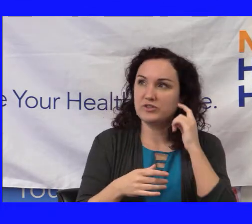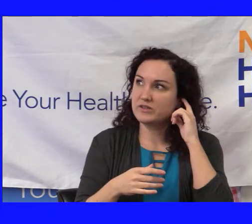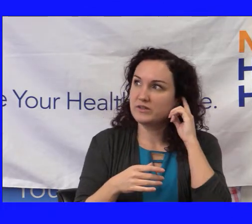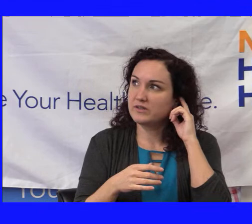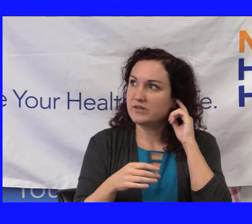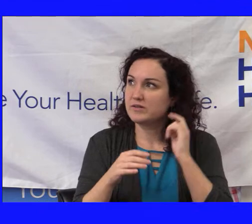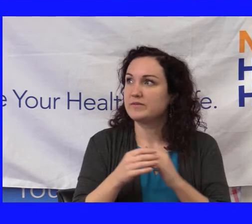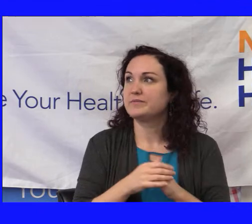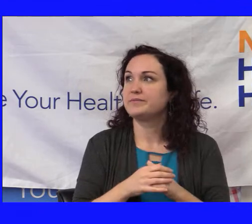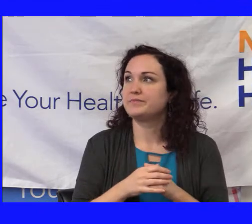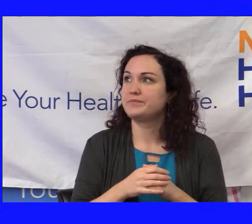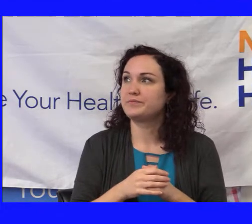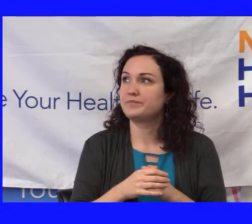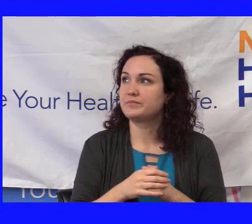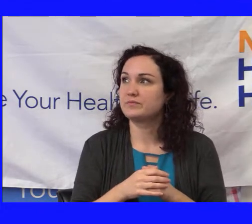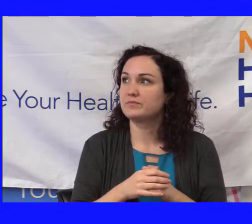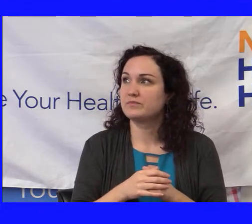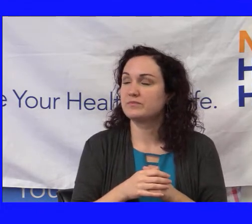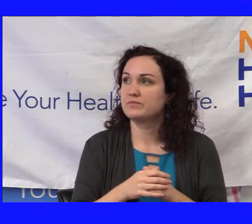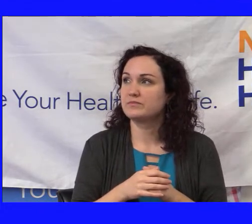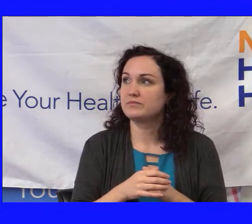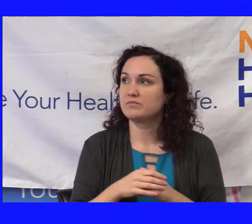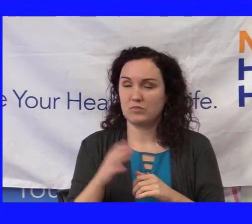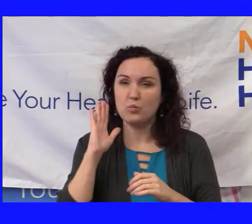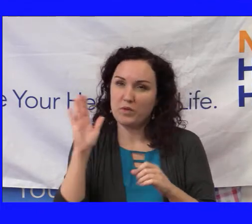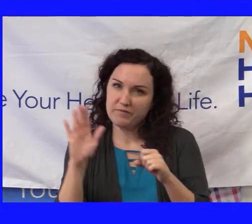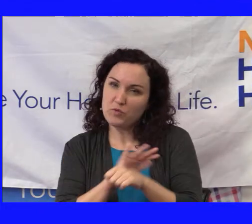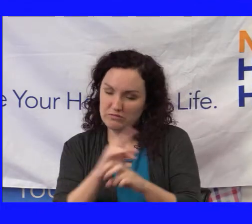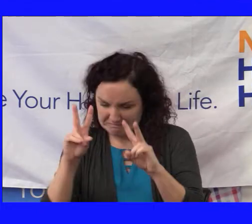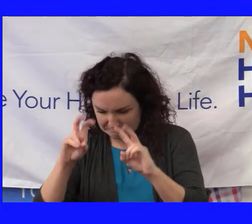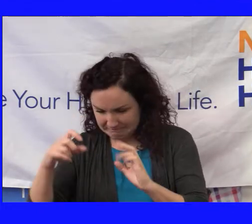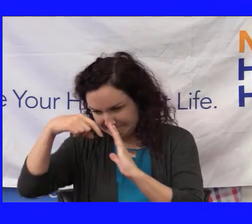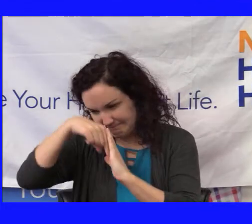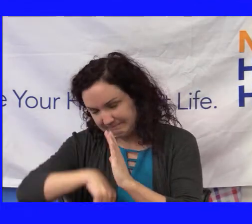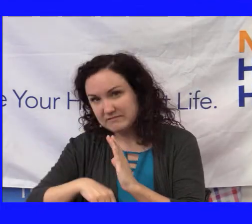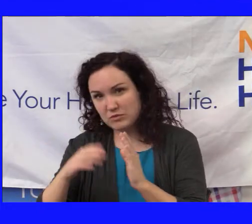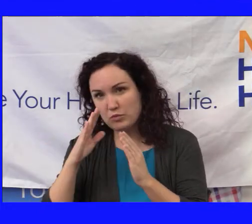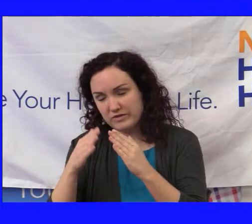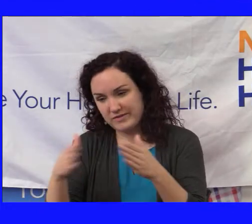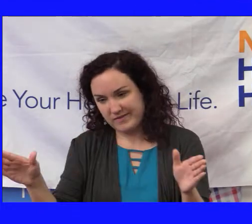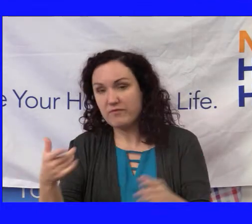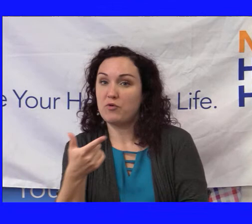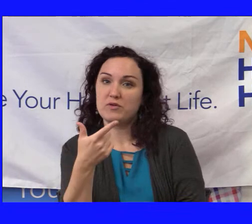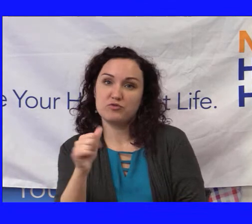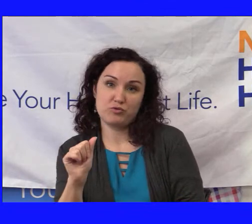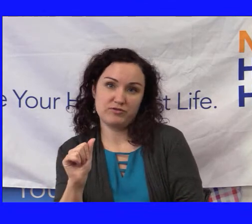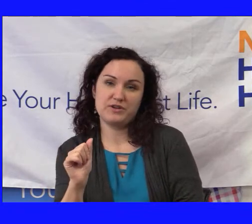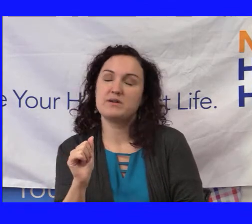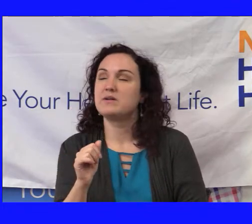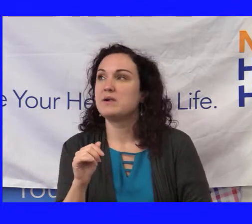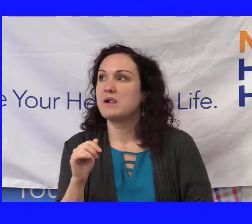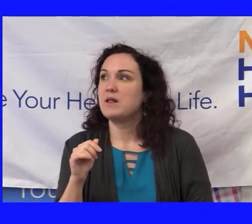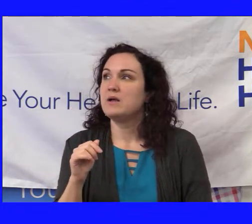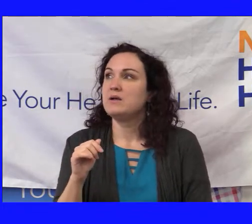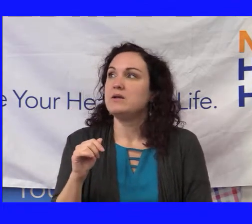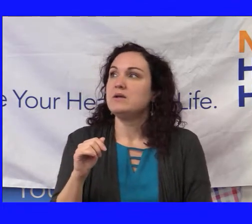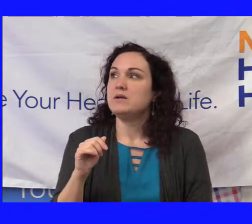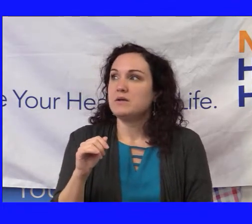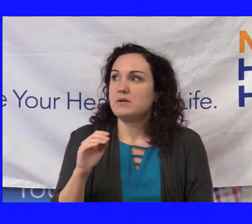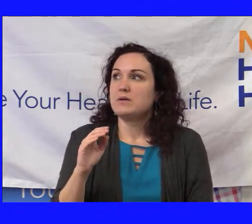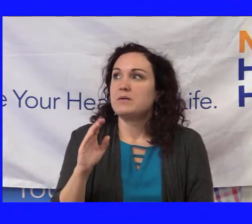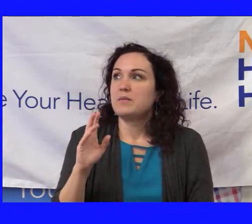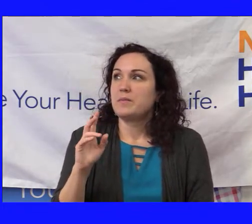Georgia. We're going to do a full analysis across Georgia, but you know, there's just that bit of a problem that they have